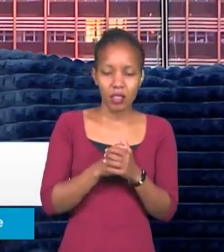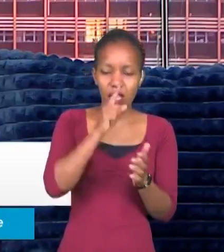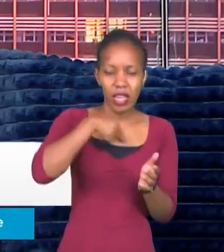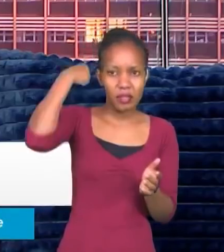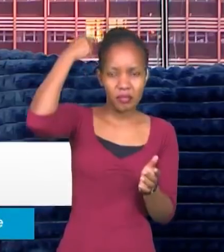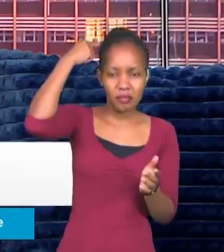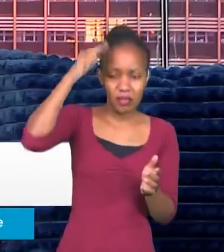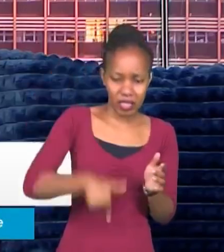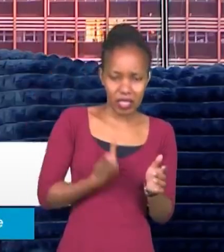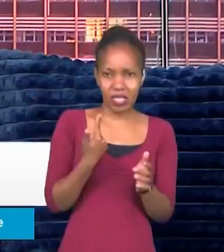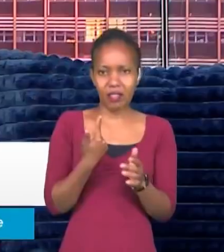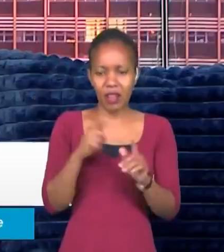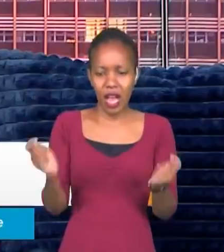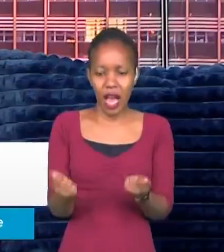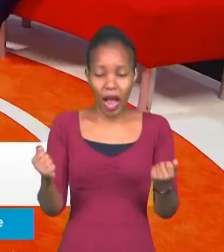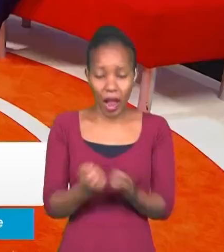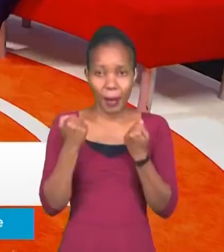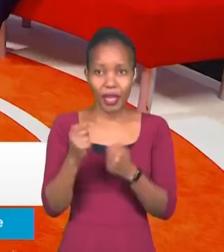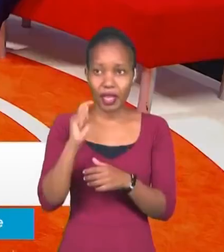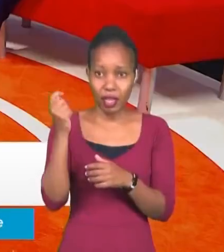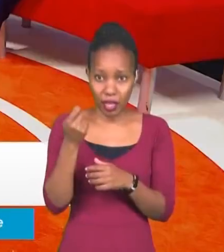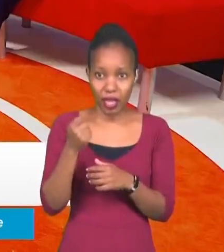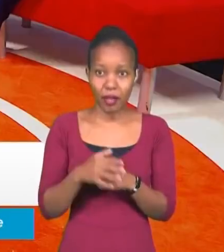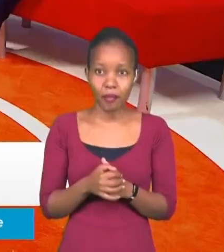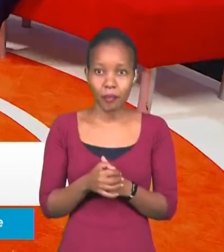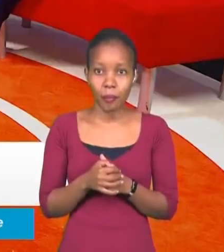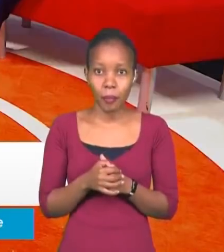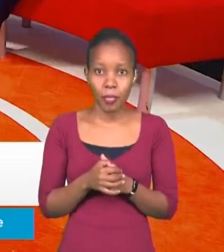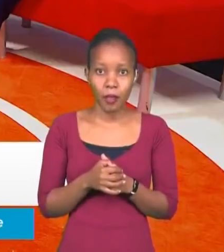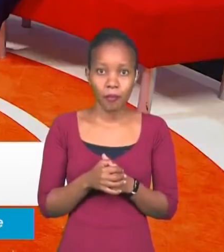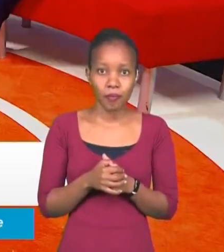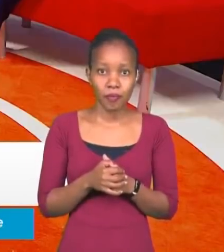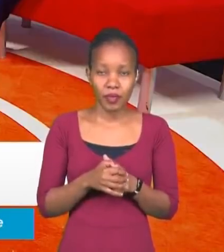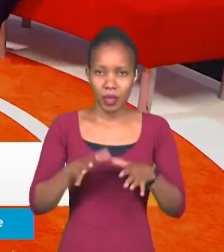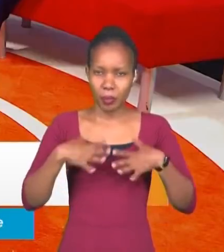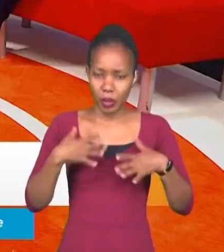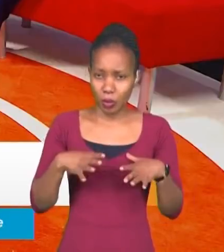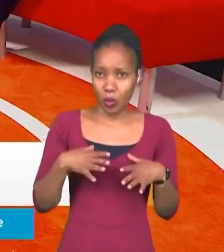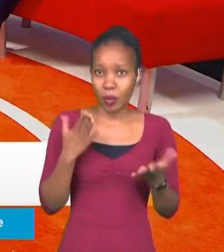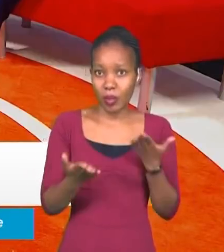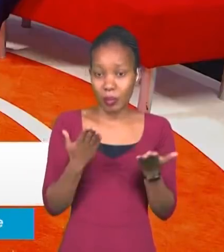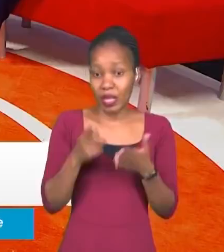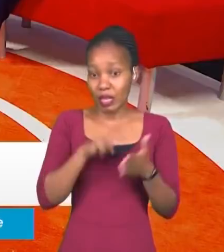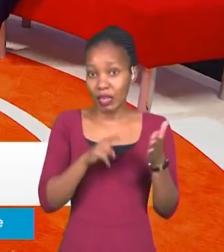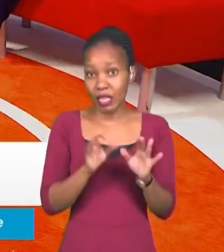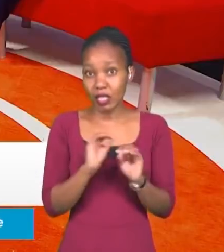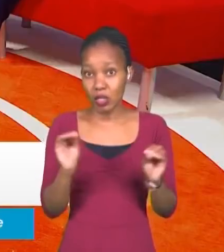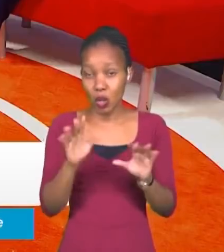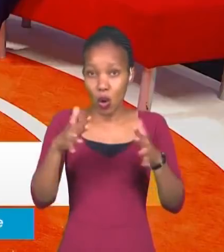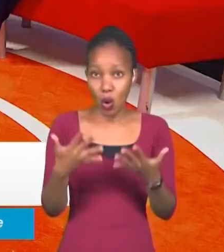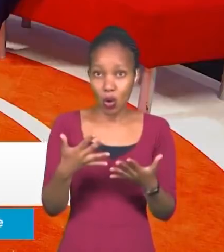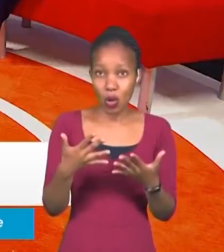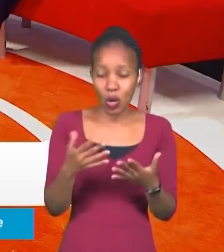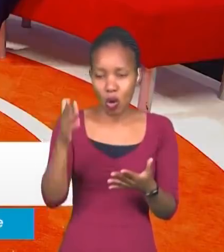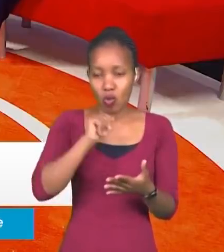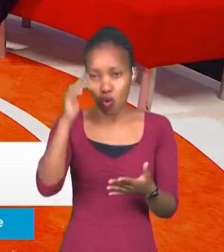just suicides that are happening in Kenya right now. Big time. Yeah. And is it that people are not really reading or they don't know how to tackle